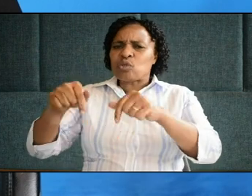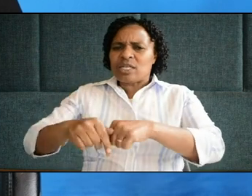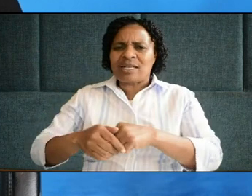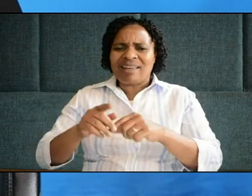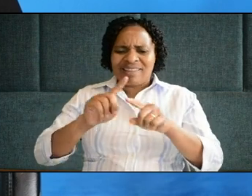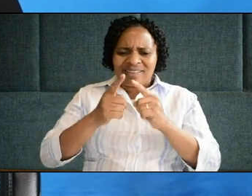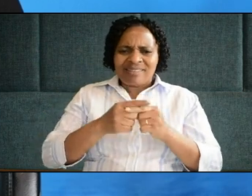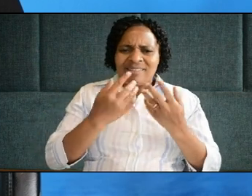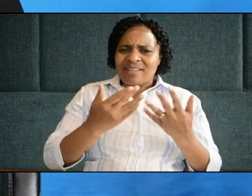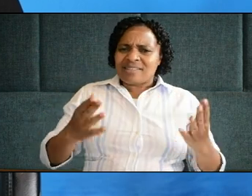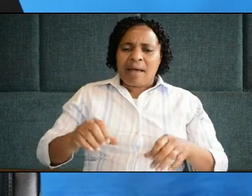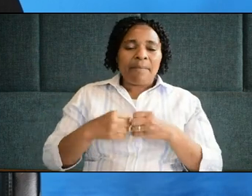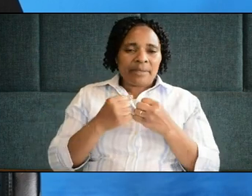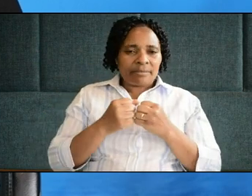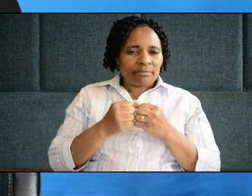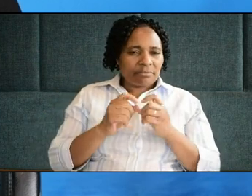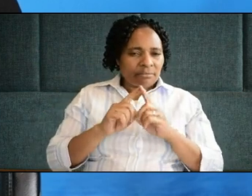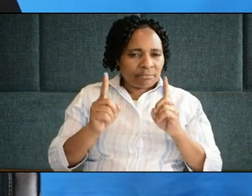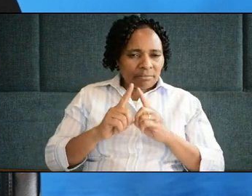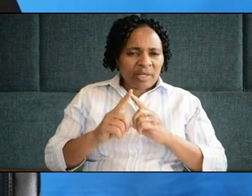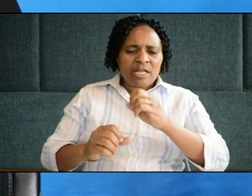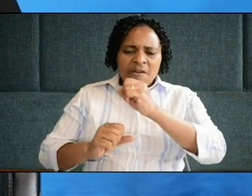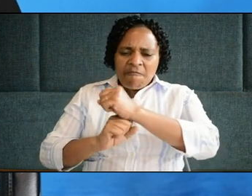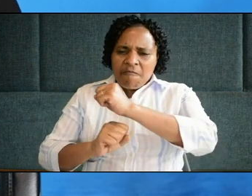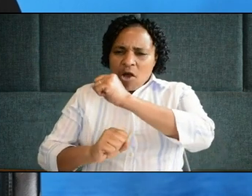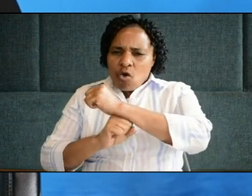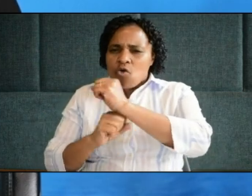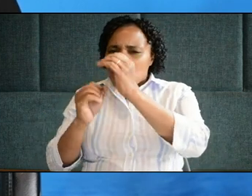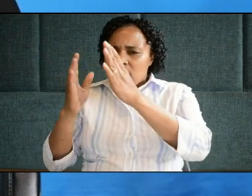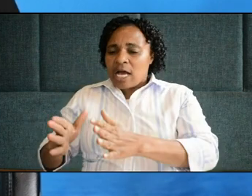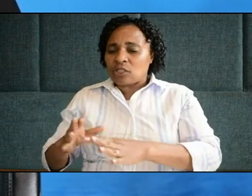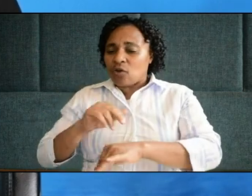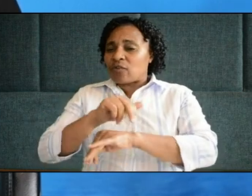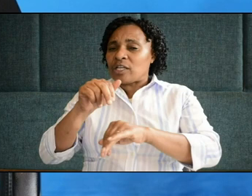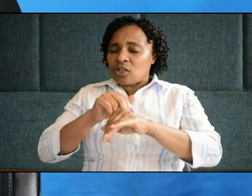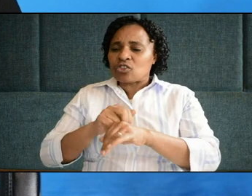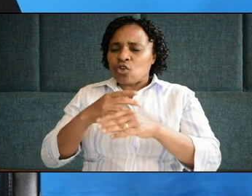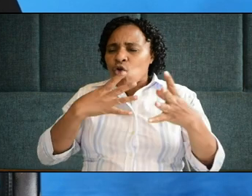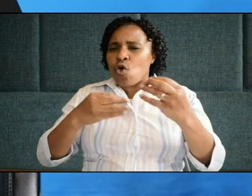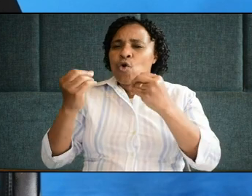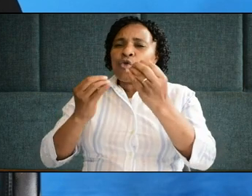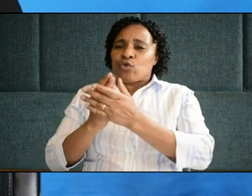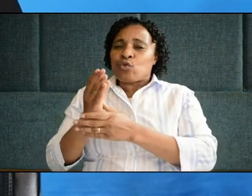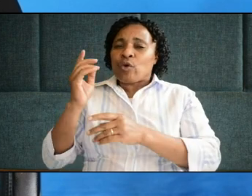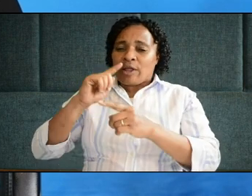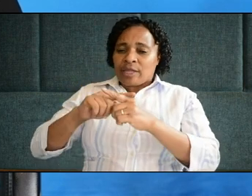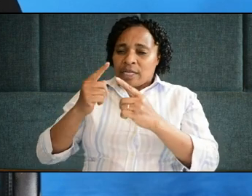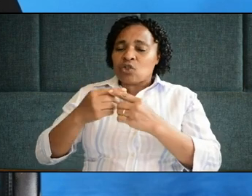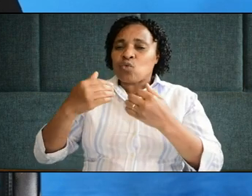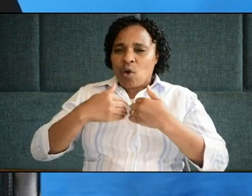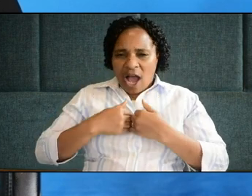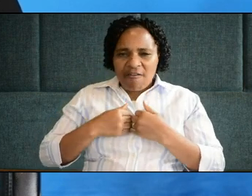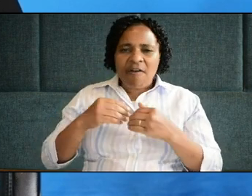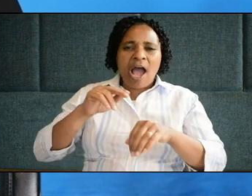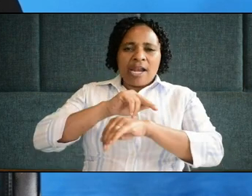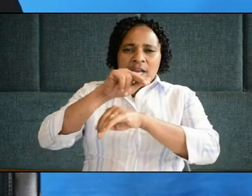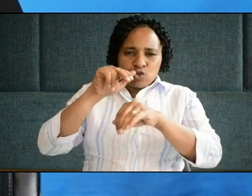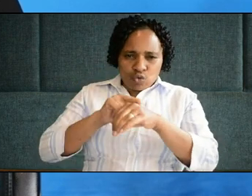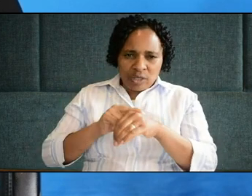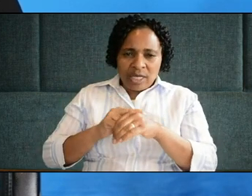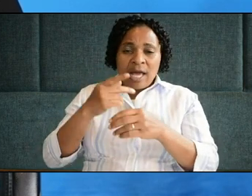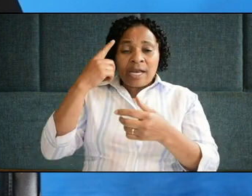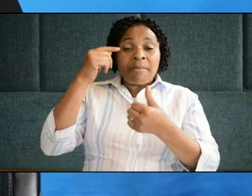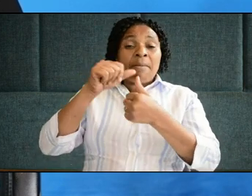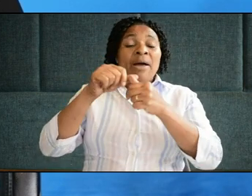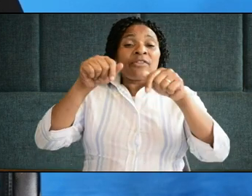established. They're things that the founders of this nation had to go through for us to have a republic. And we ought to remember these